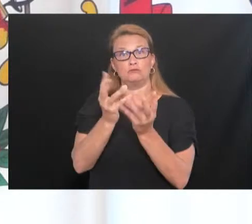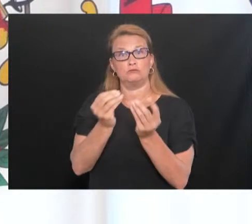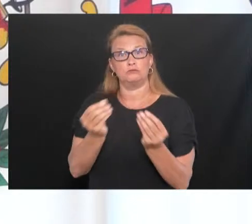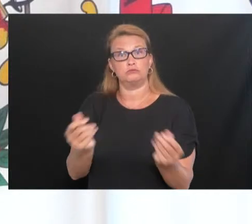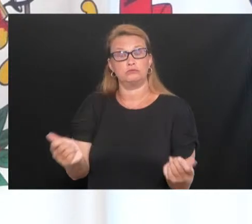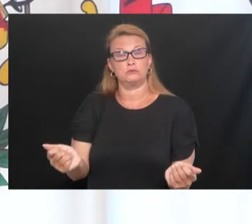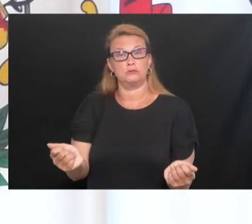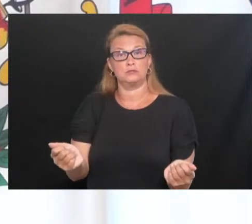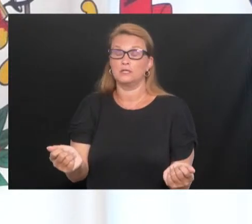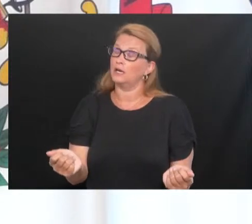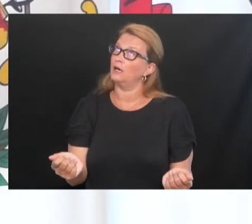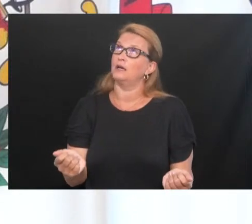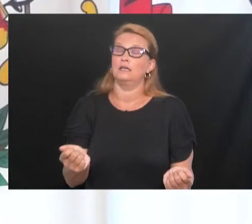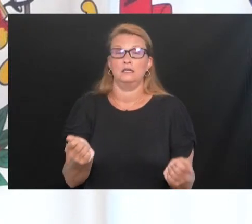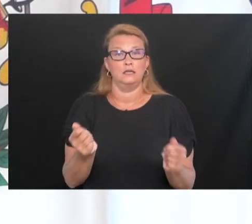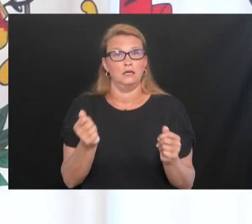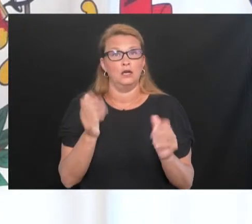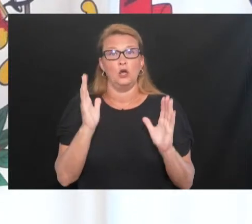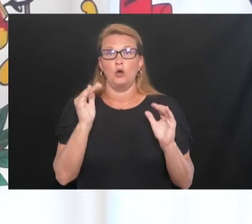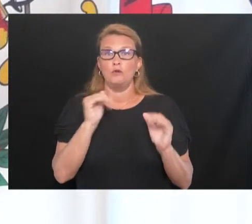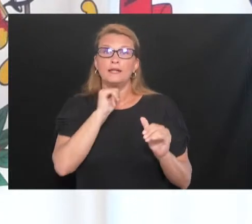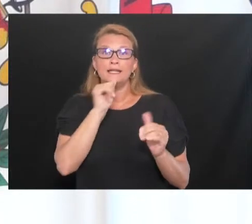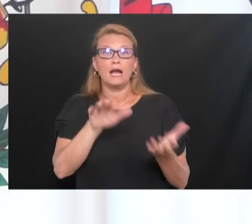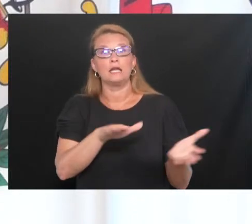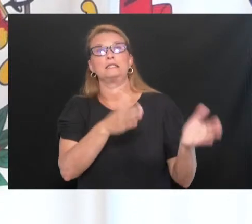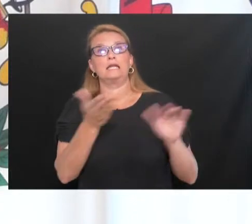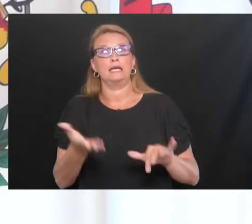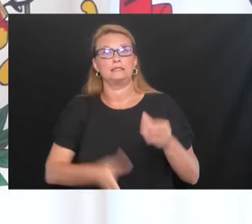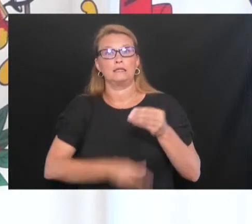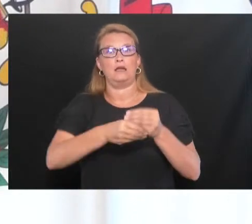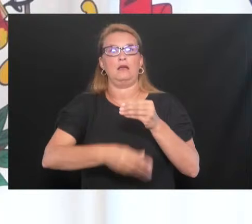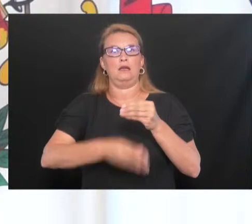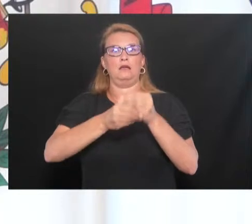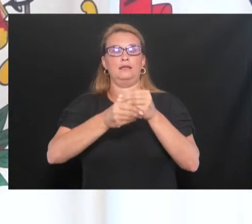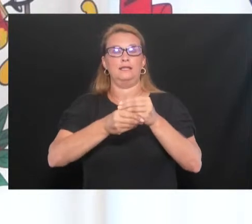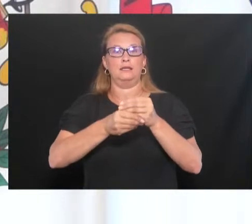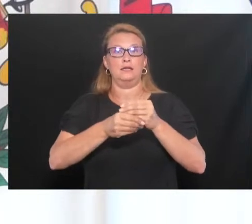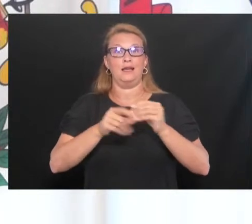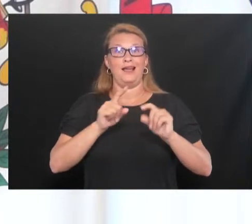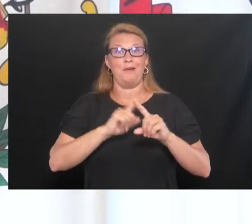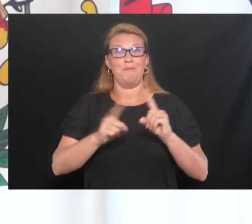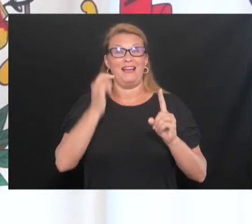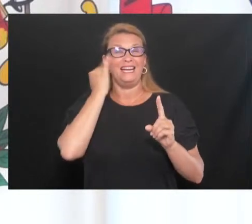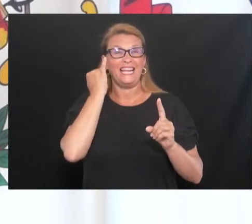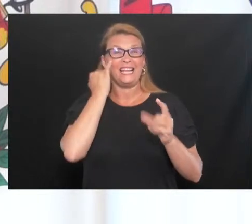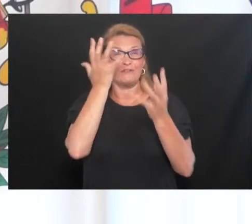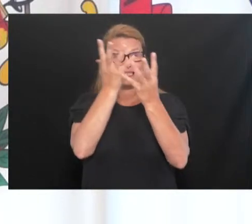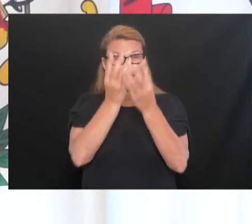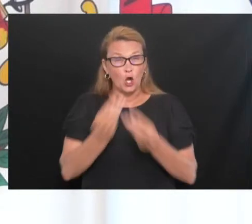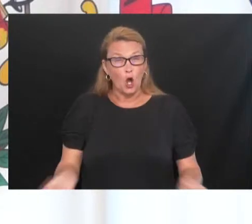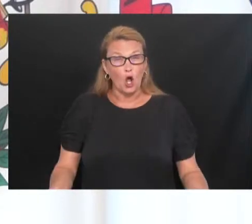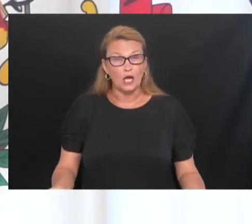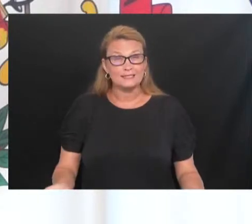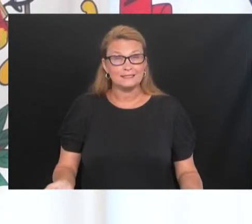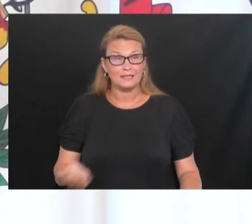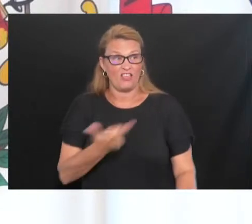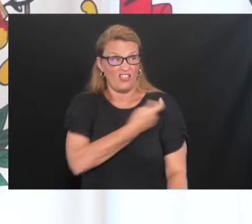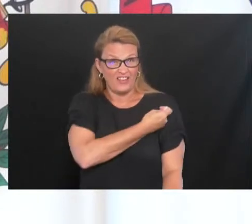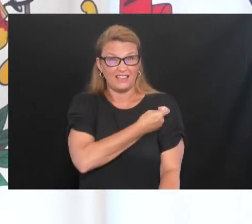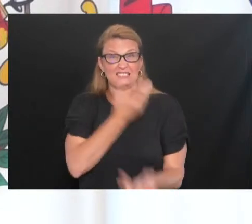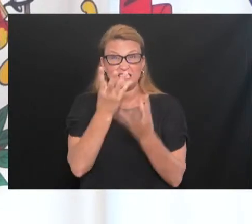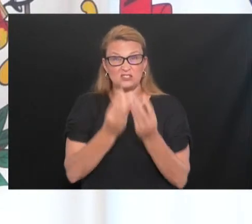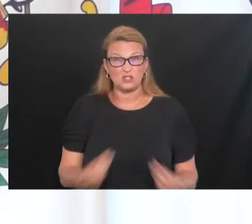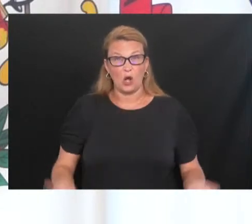We haven't lost one bit of anything. But if we find out that their antibodies levels have really diminished and they really are